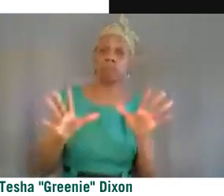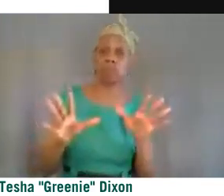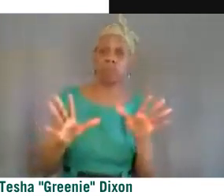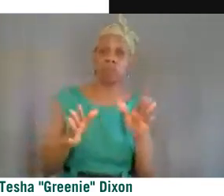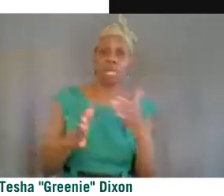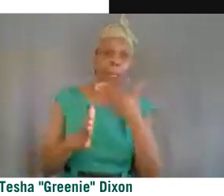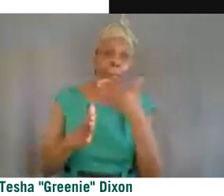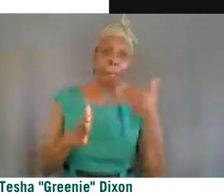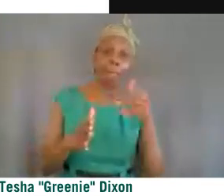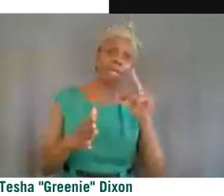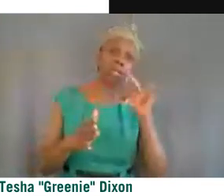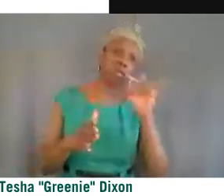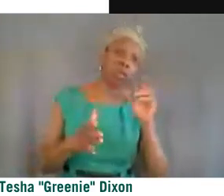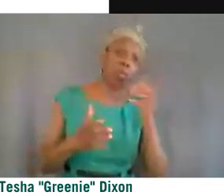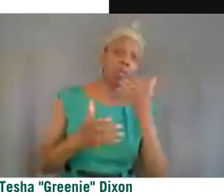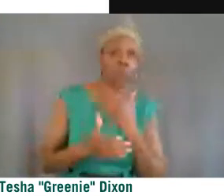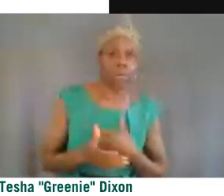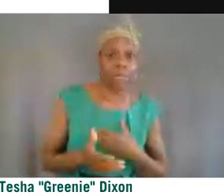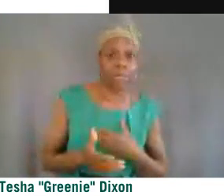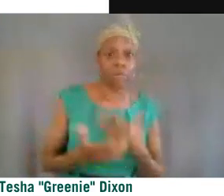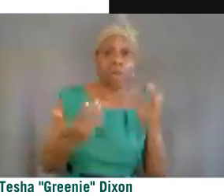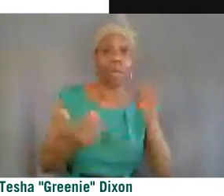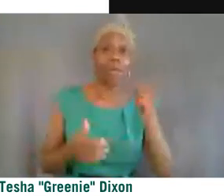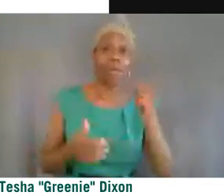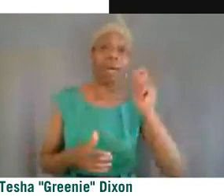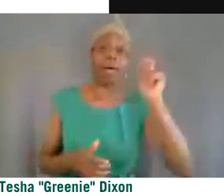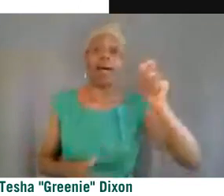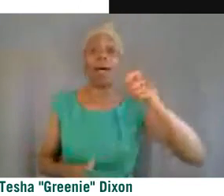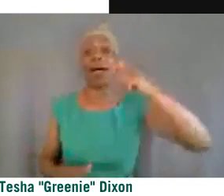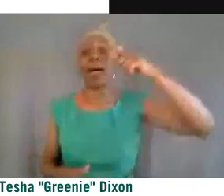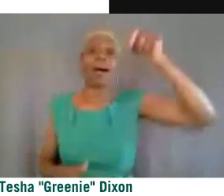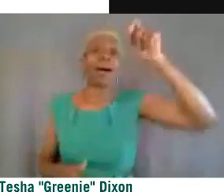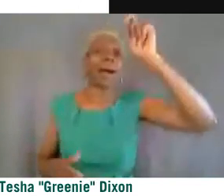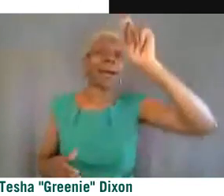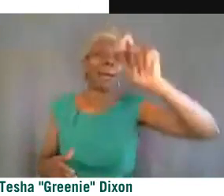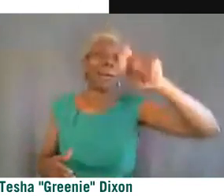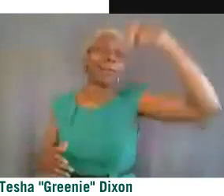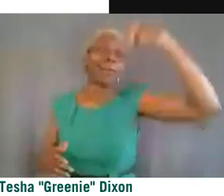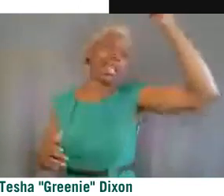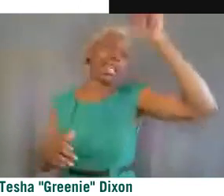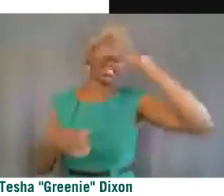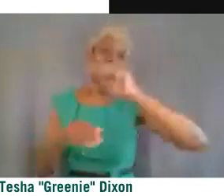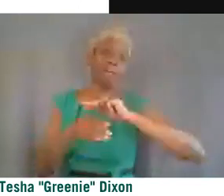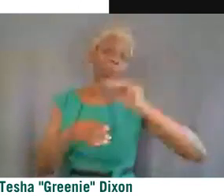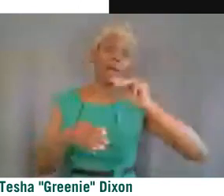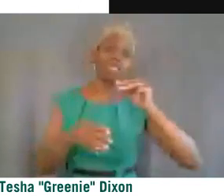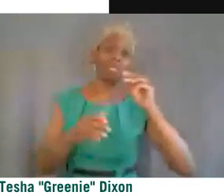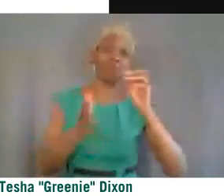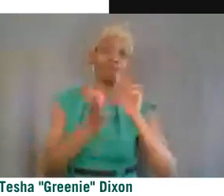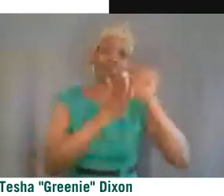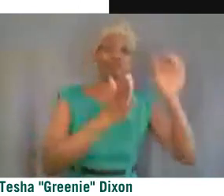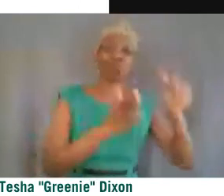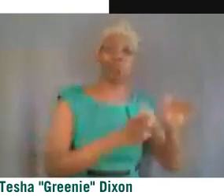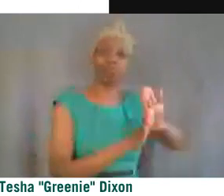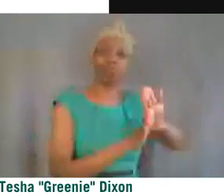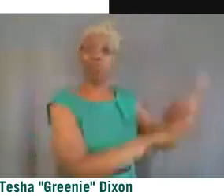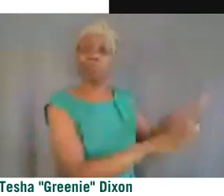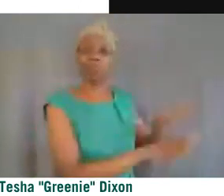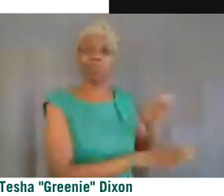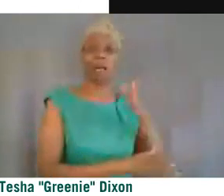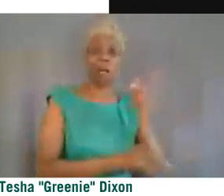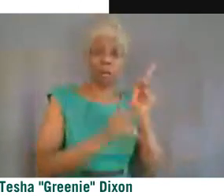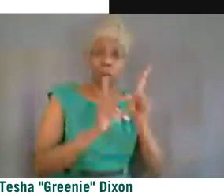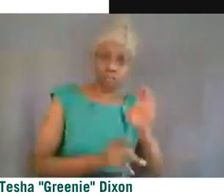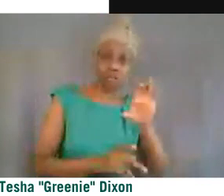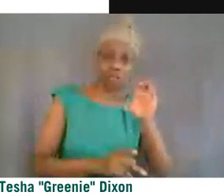best tool we wish was a magic wand to take away somebody's cerebral palsy, but barring that,